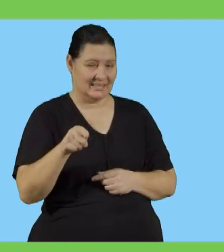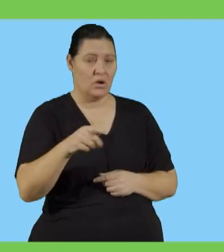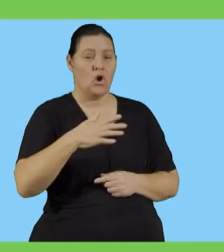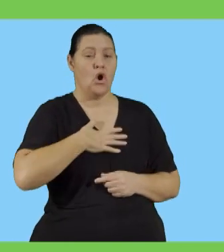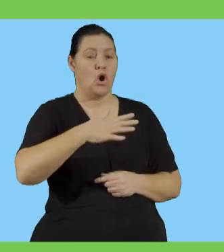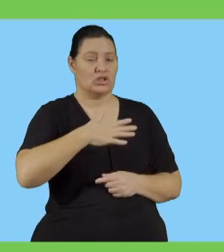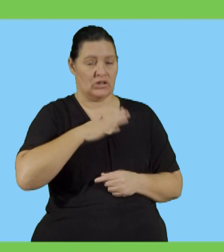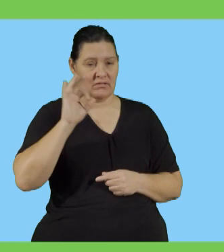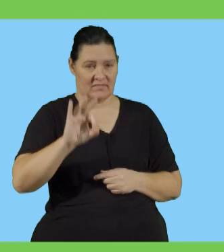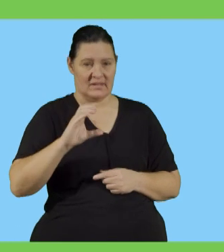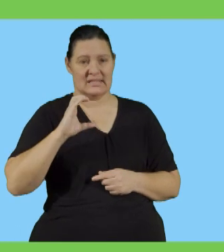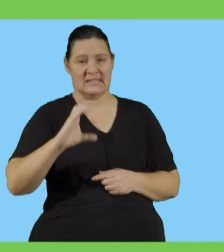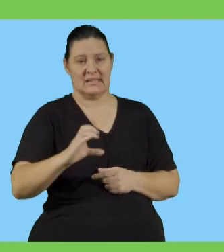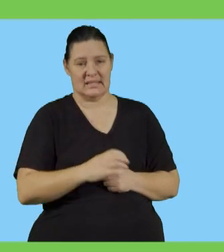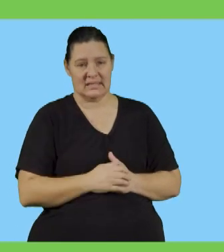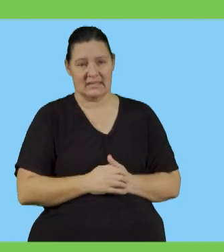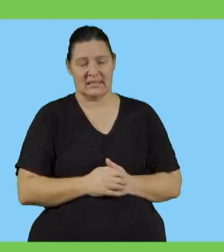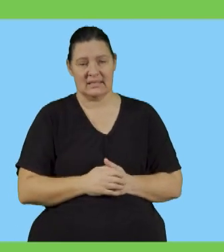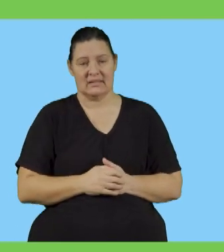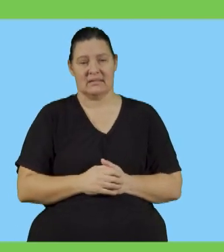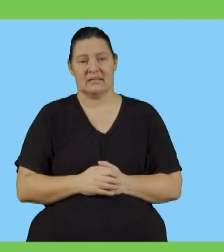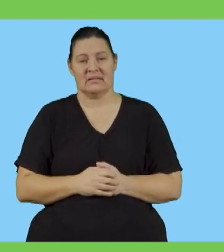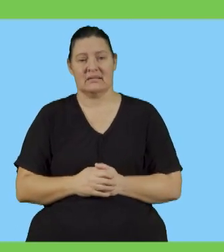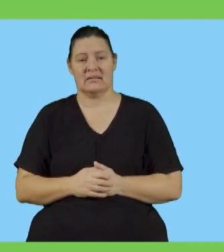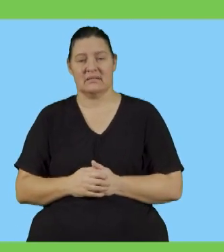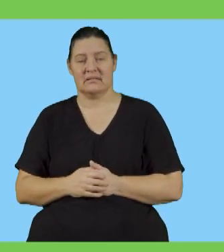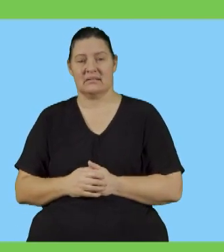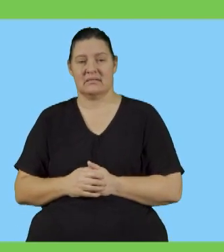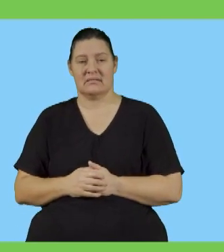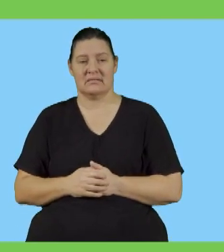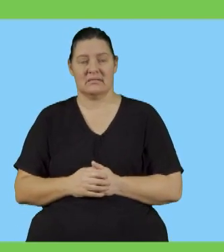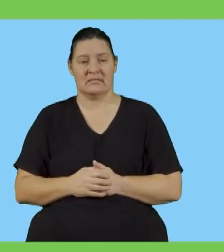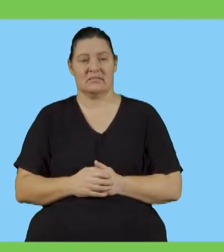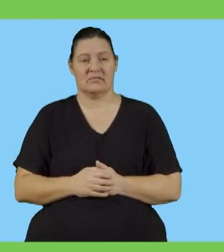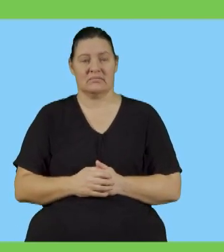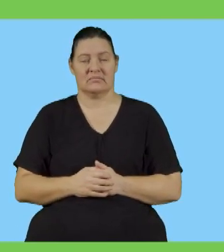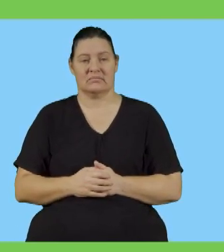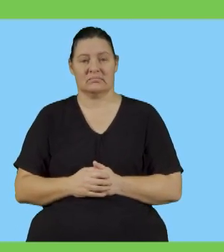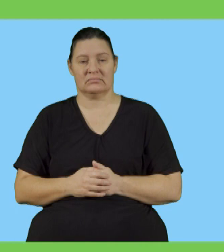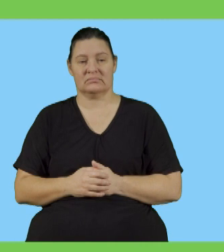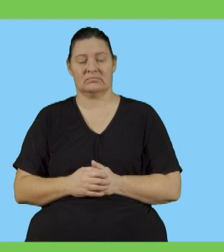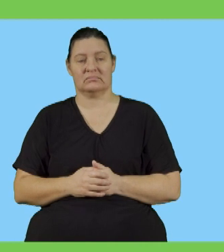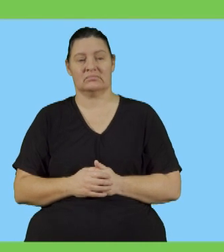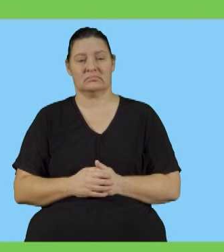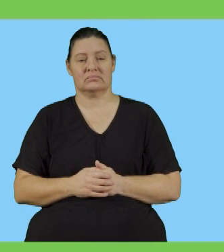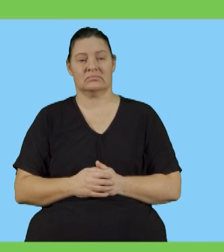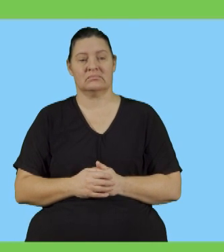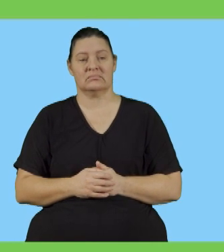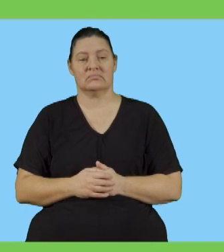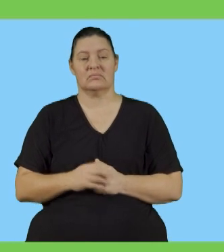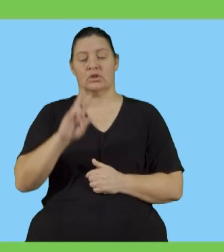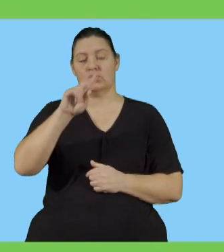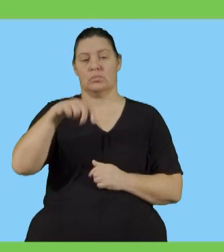So oxygen is the correct answer for 2.5. This is the product of photosynthesis.